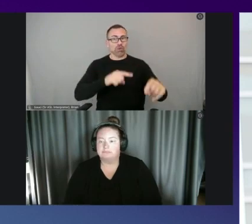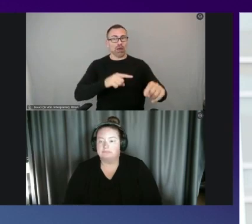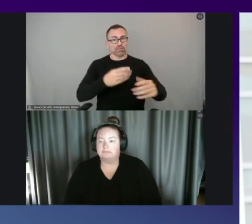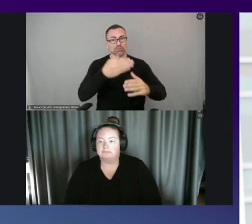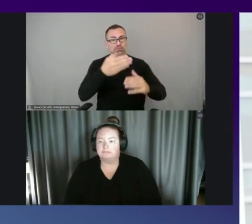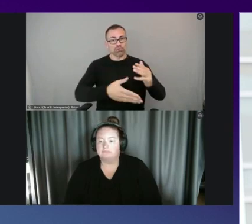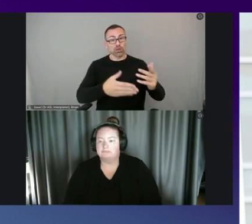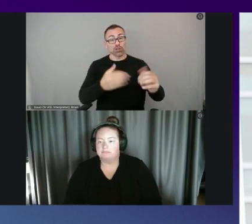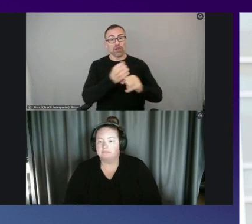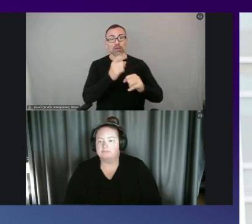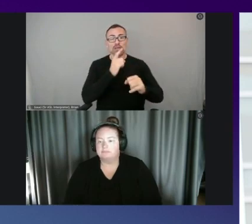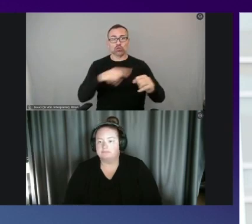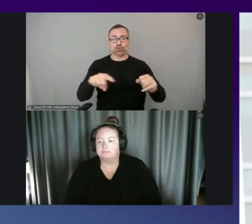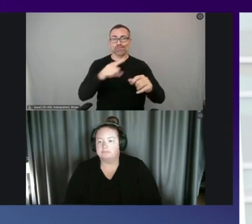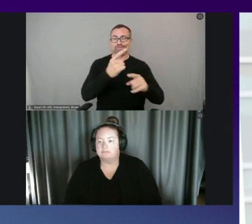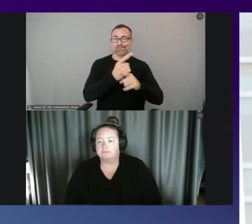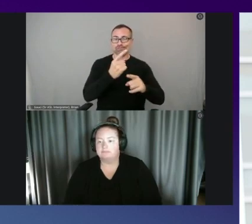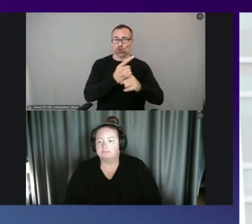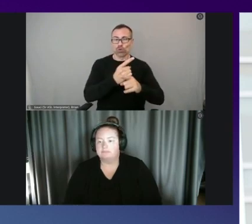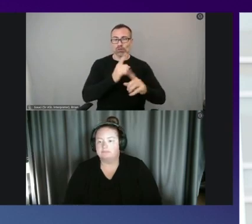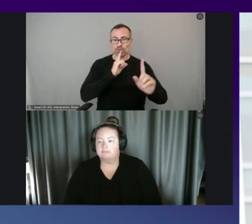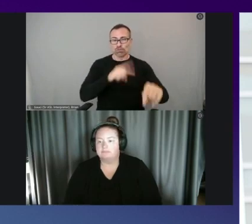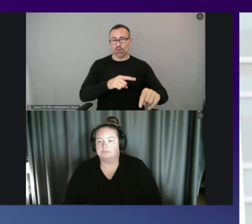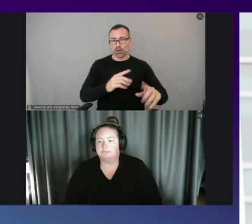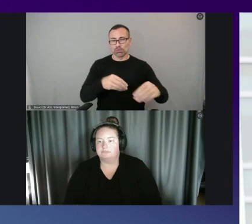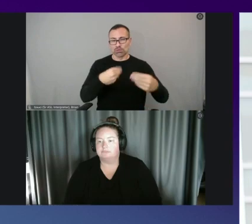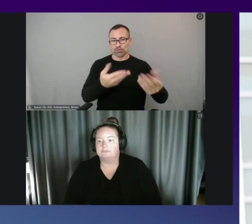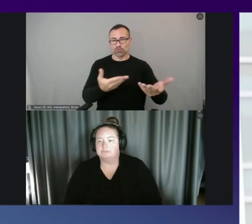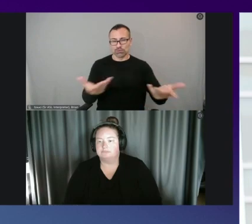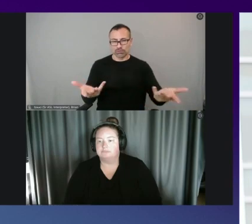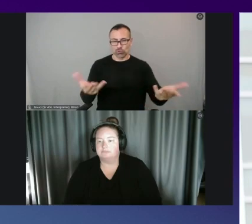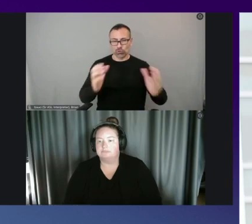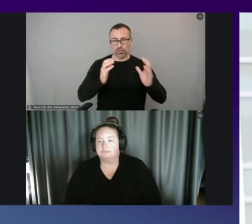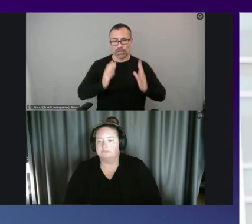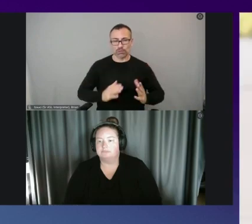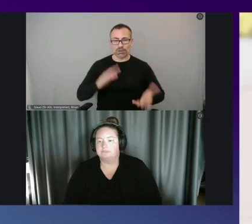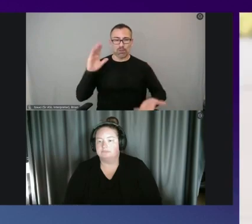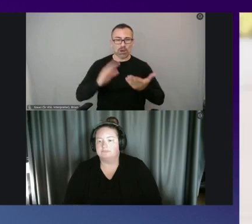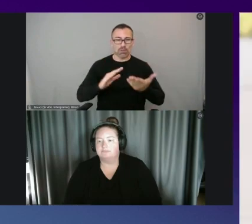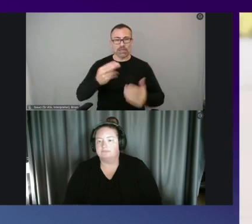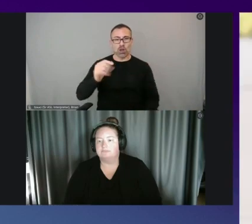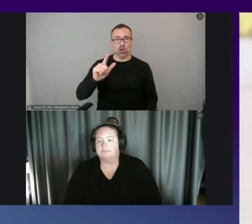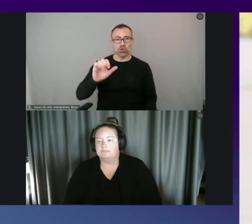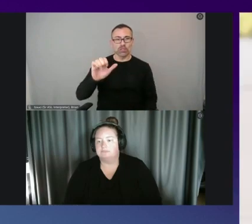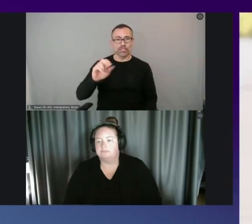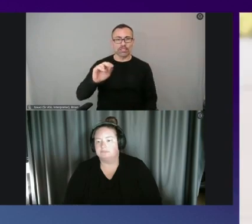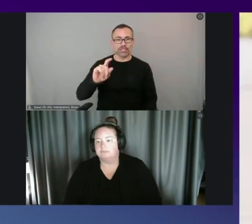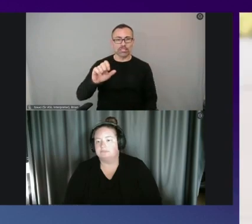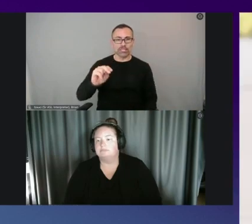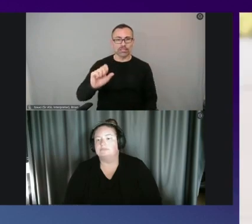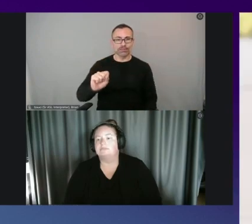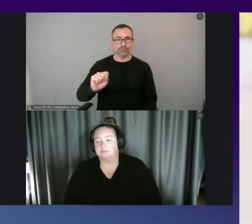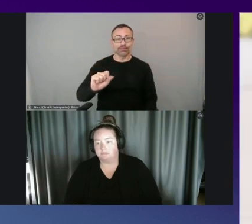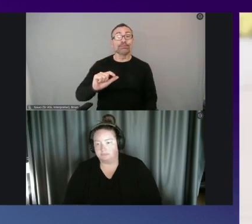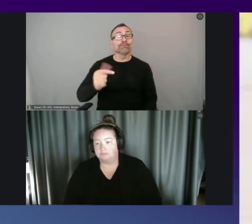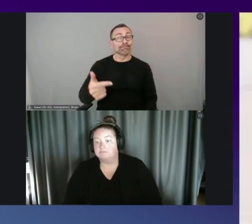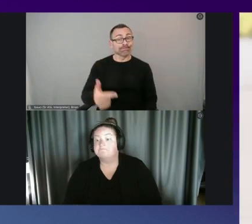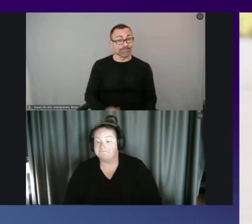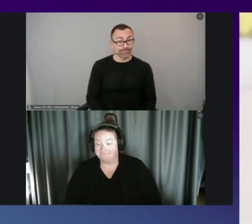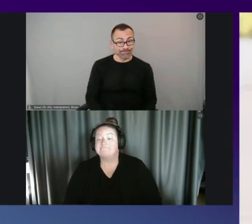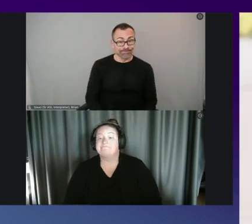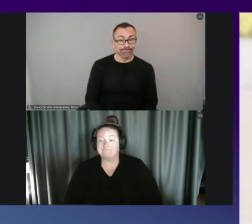that they're getting more appropriate response back and minimizing hallucinations. That's very helpful. For